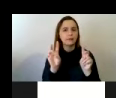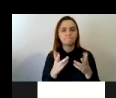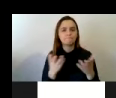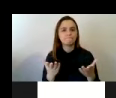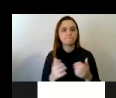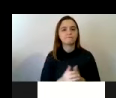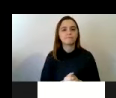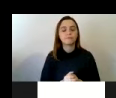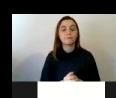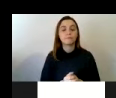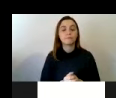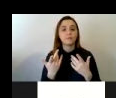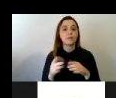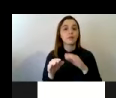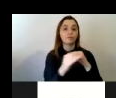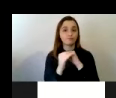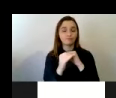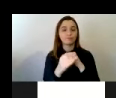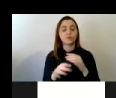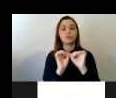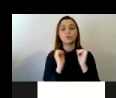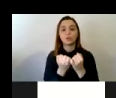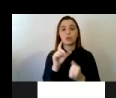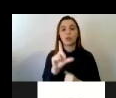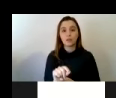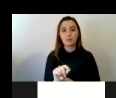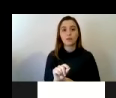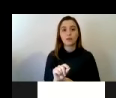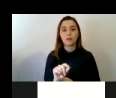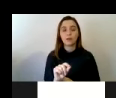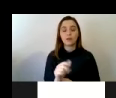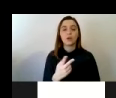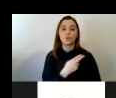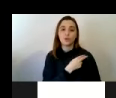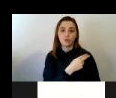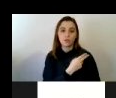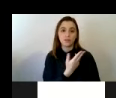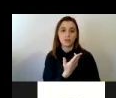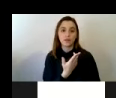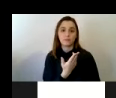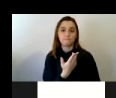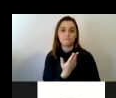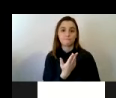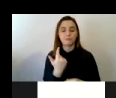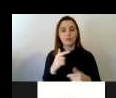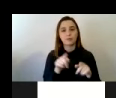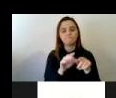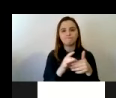People in a society and also within a university are diverse.